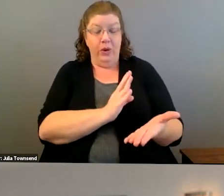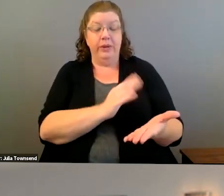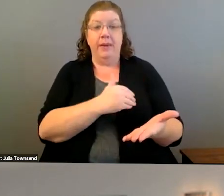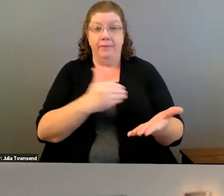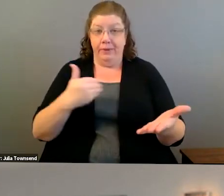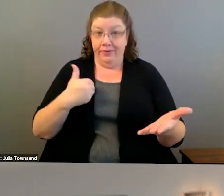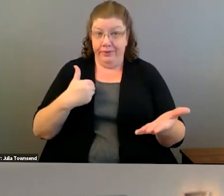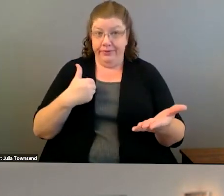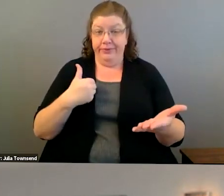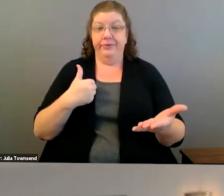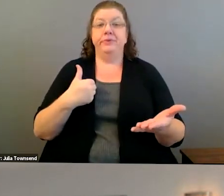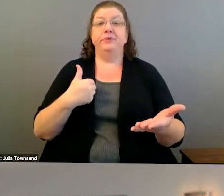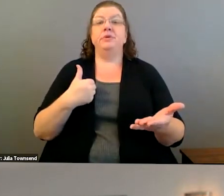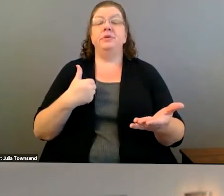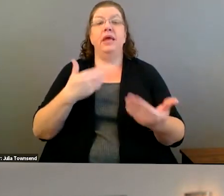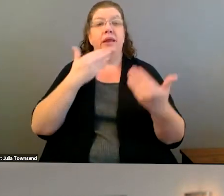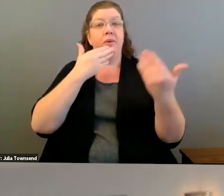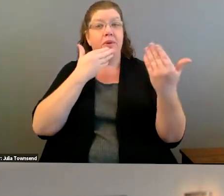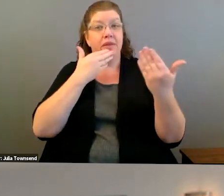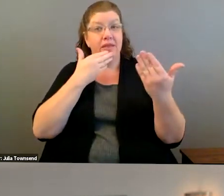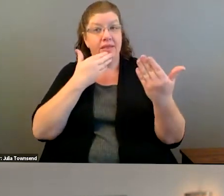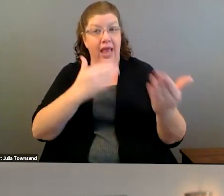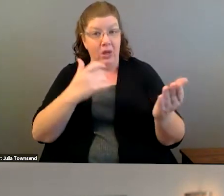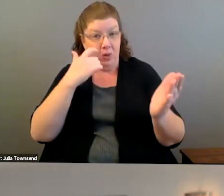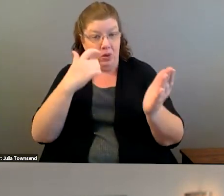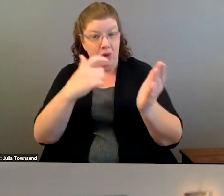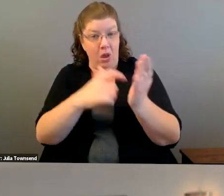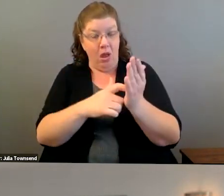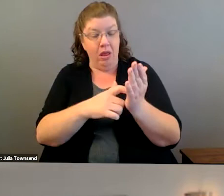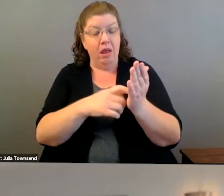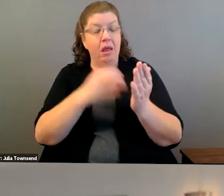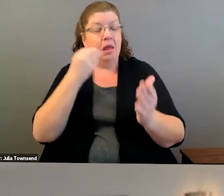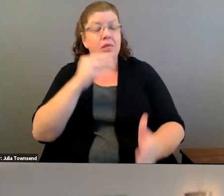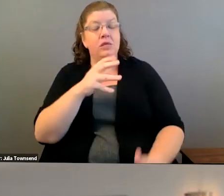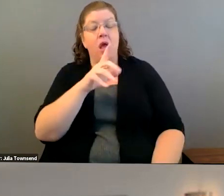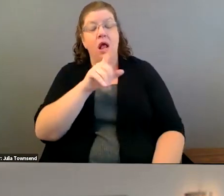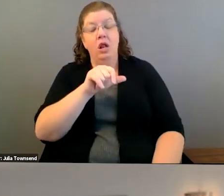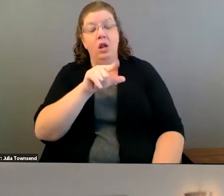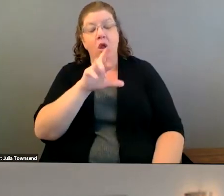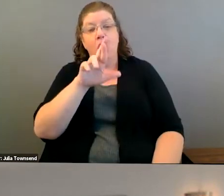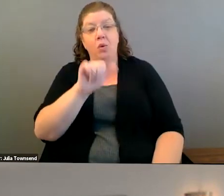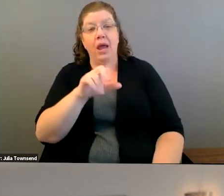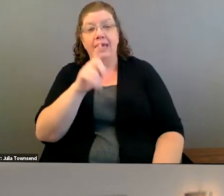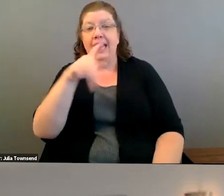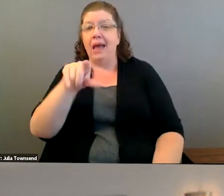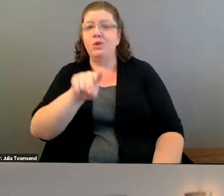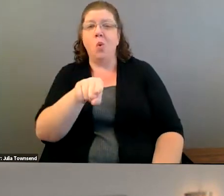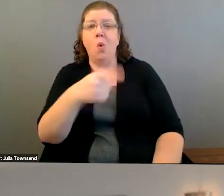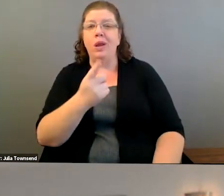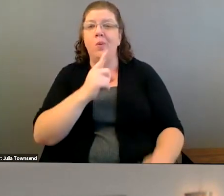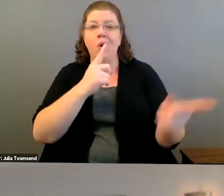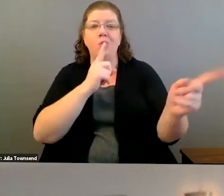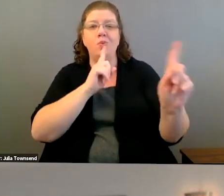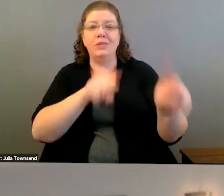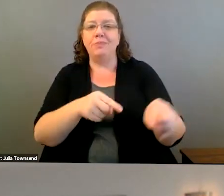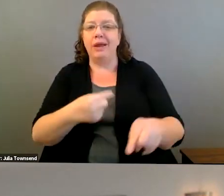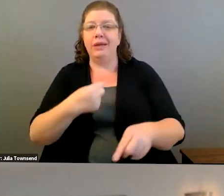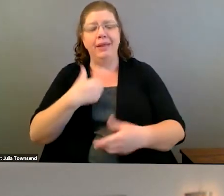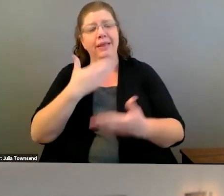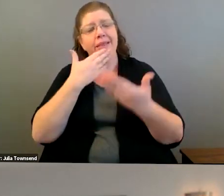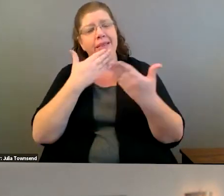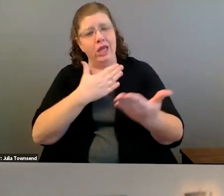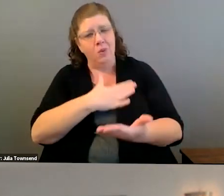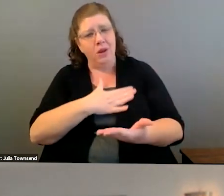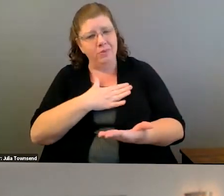members. And thank you. I would like to acknowledge that Ms. Laura Capps was the only one who responded back to me, and I appreciate you for